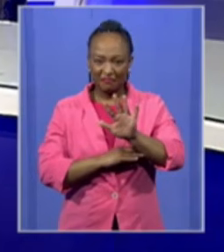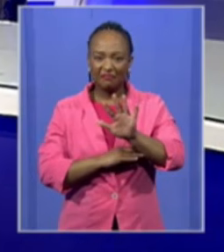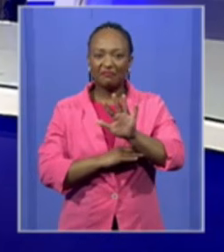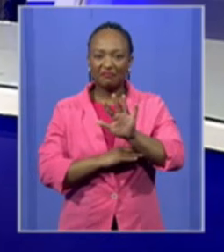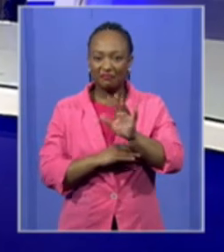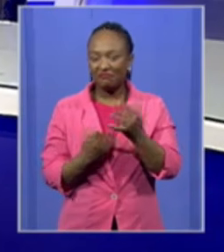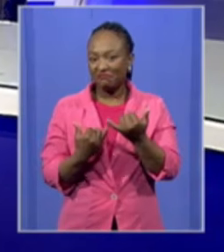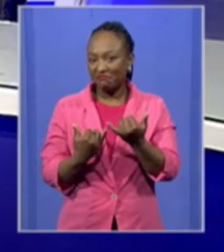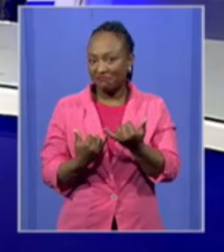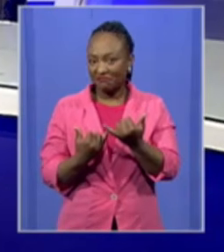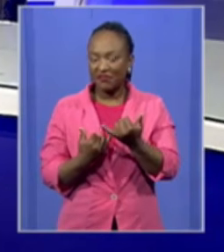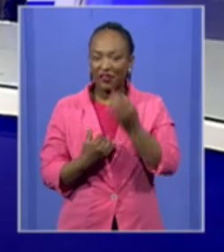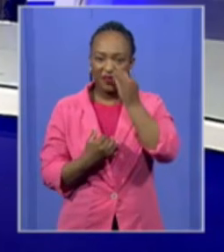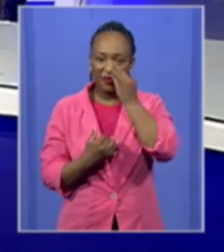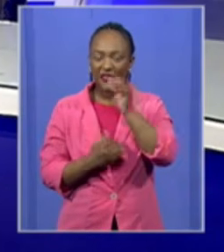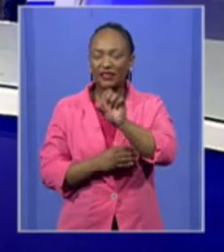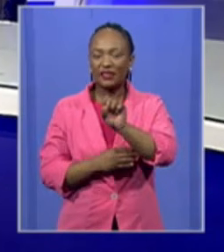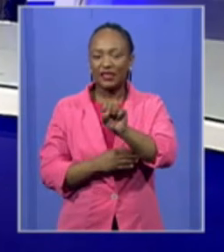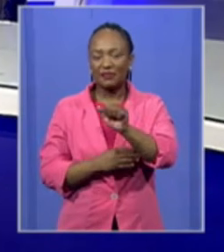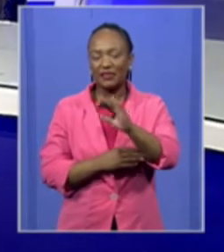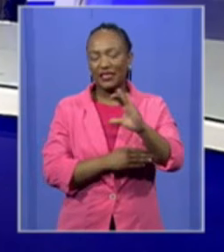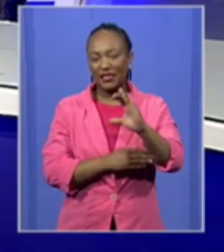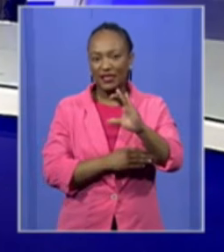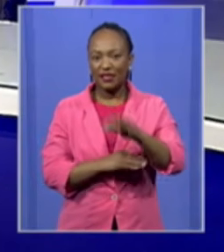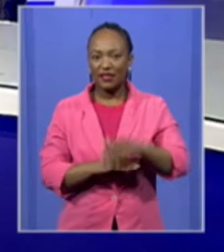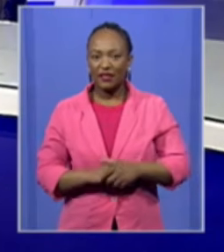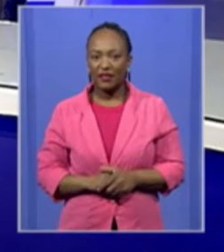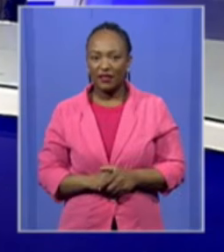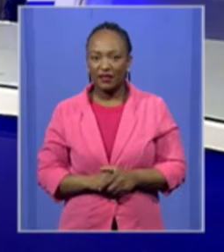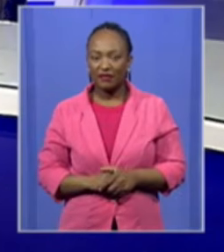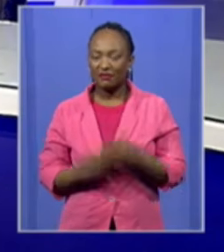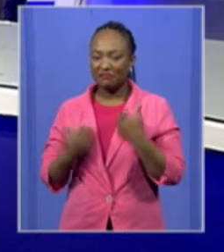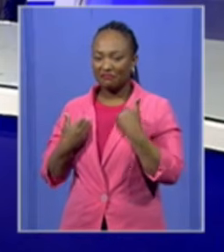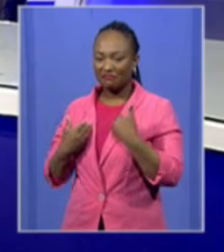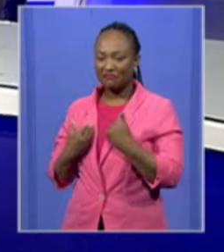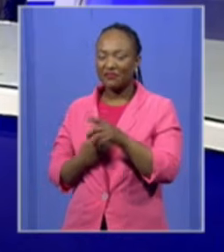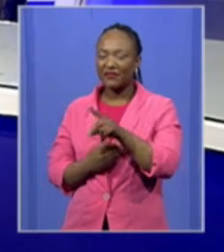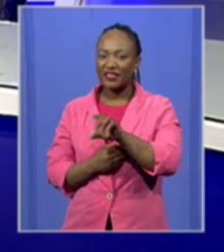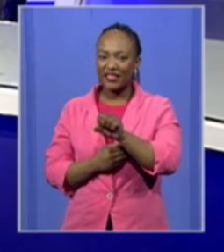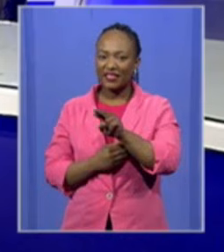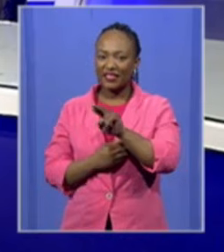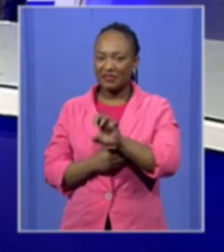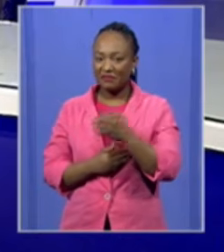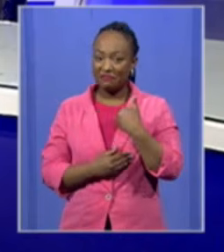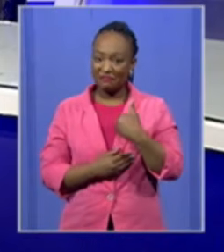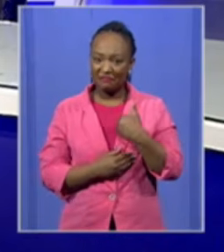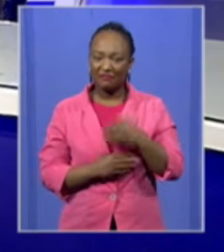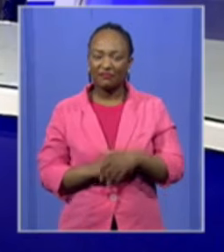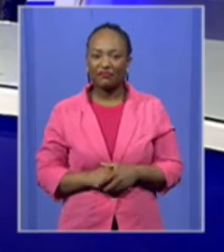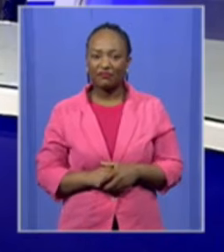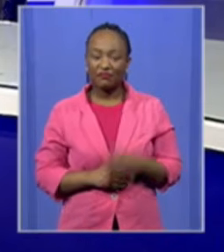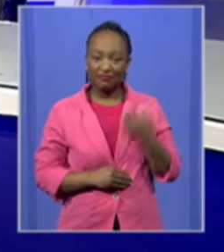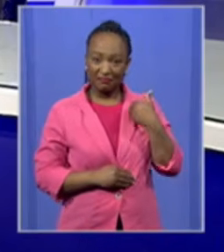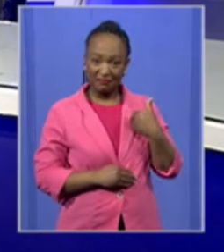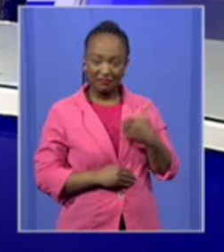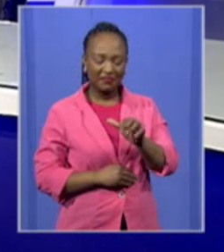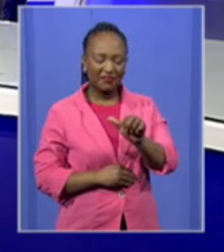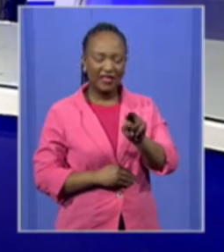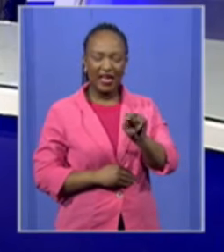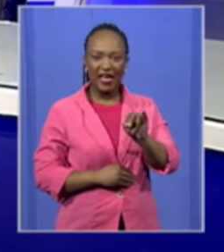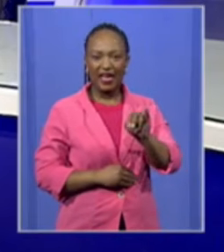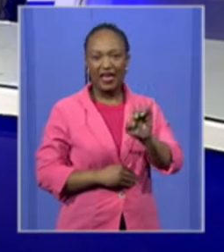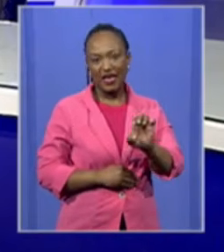75 tsa kgaso ya ditaba tsa SABC. Ka lebitso nna ke Desiree Chauke. Nna ke Eni